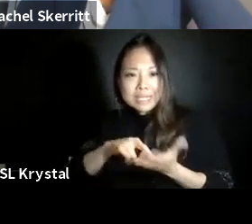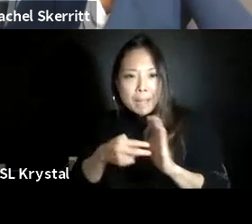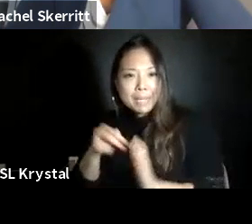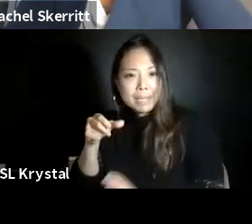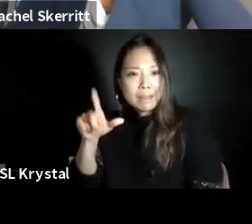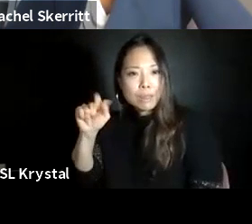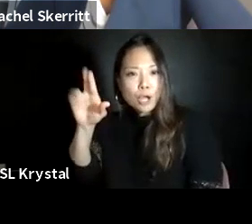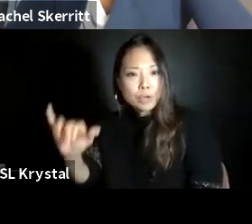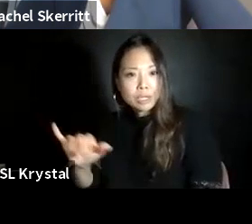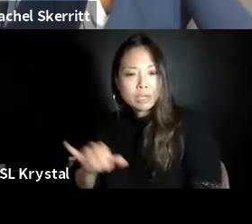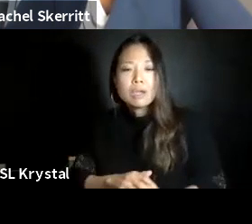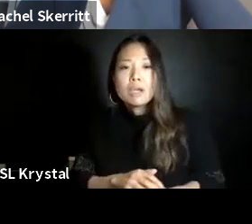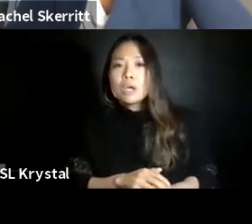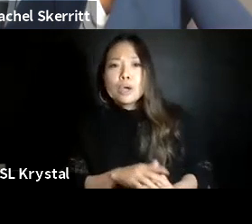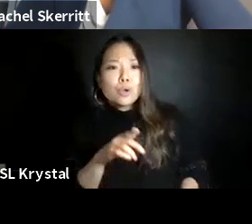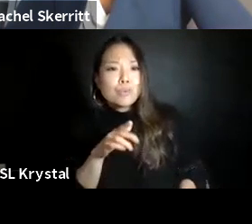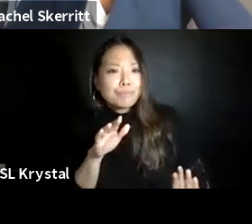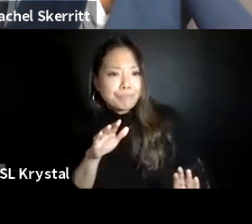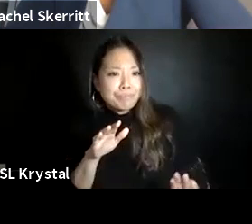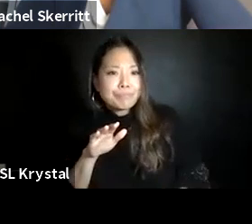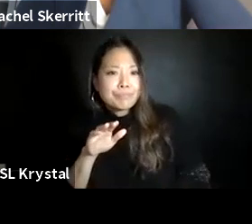Who put lottery on the table?